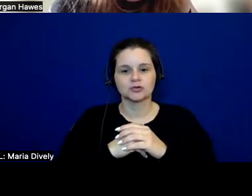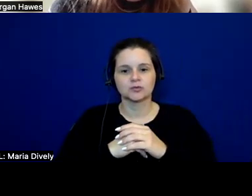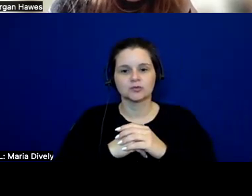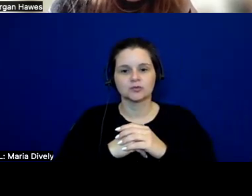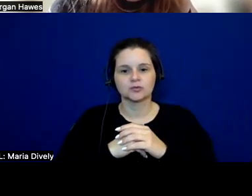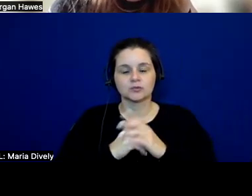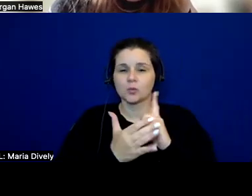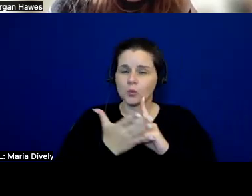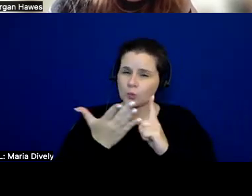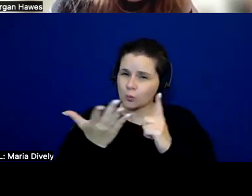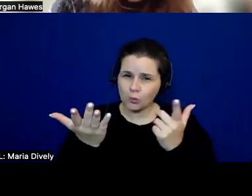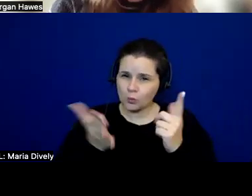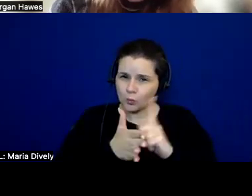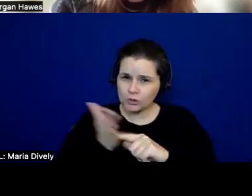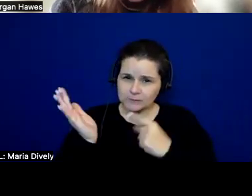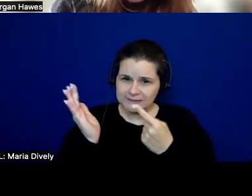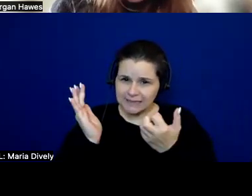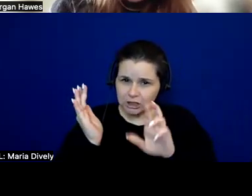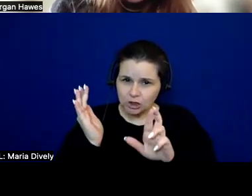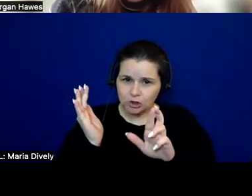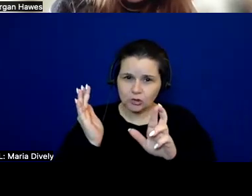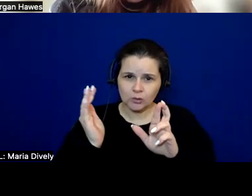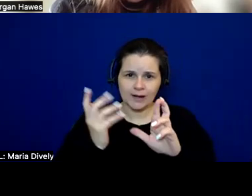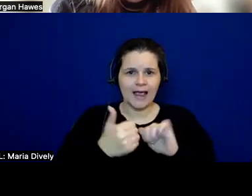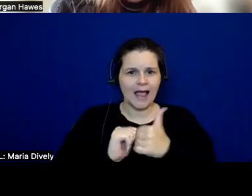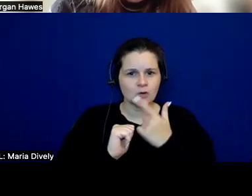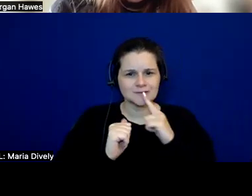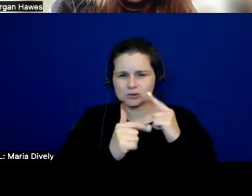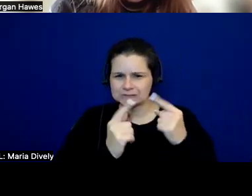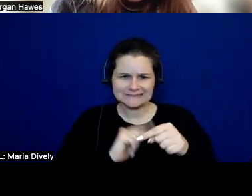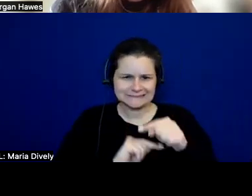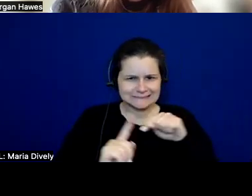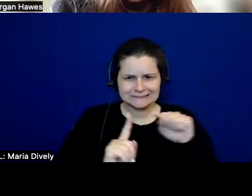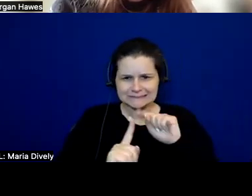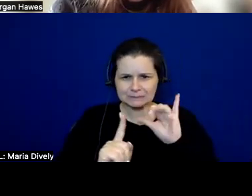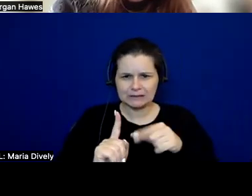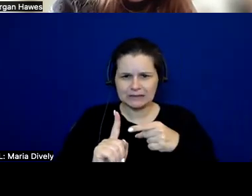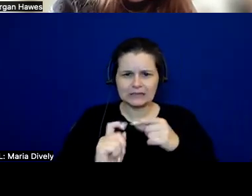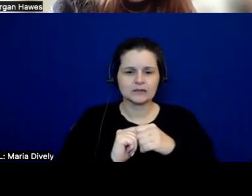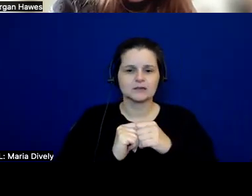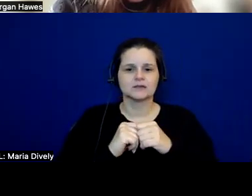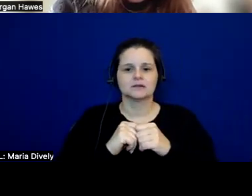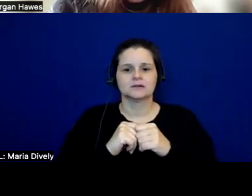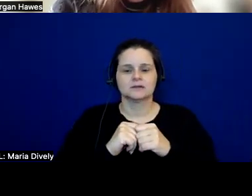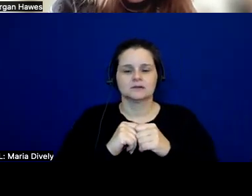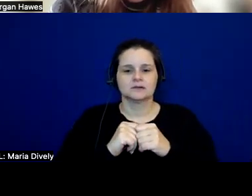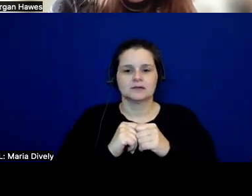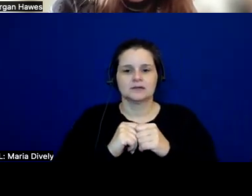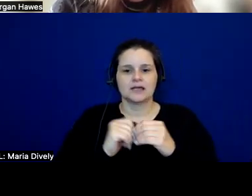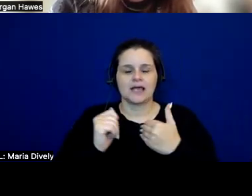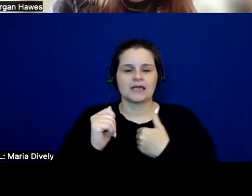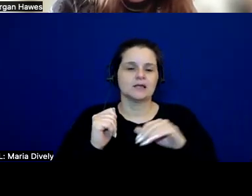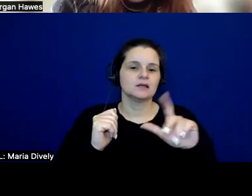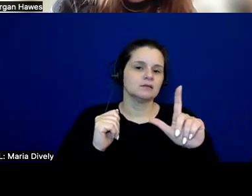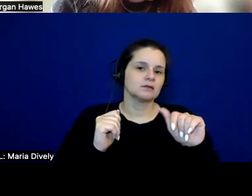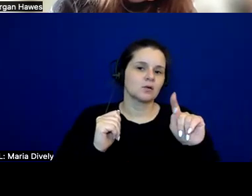I what should I be telling her? How should I go about this? And what in our Lakota